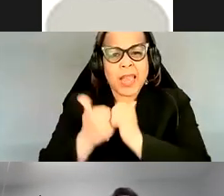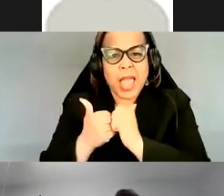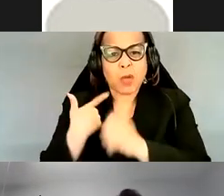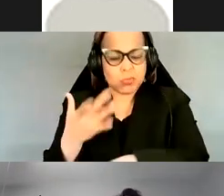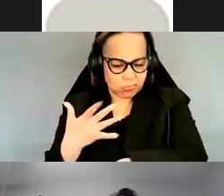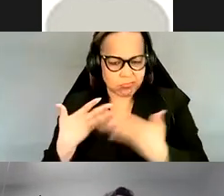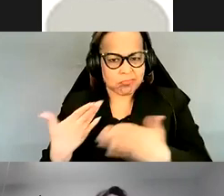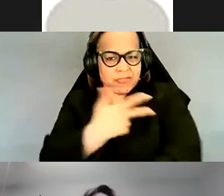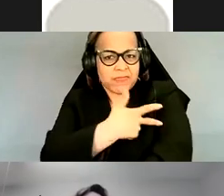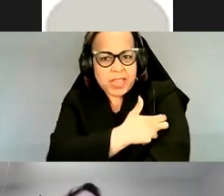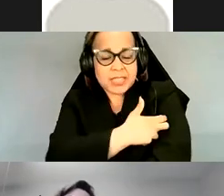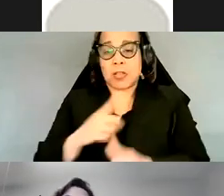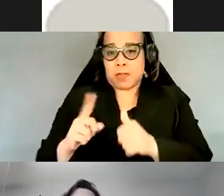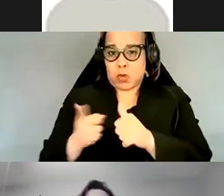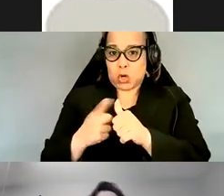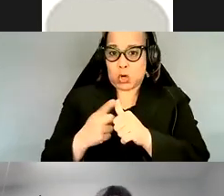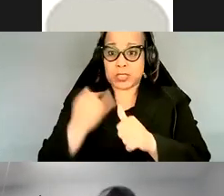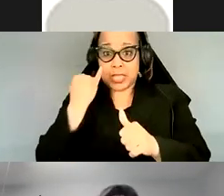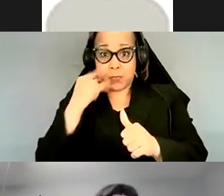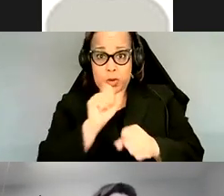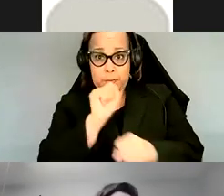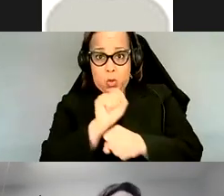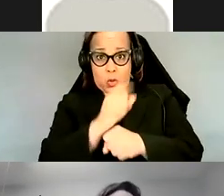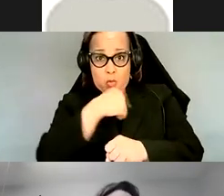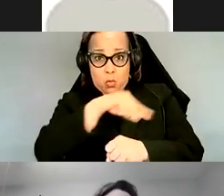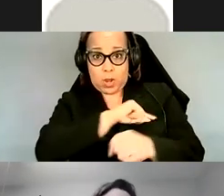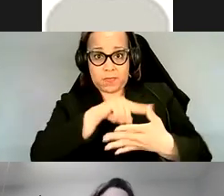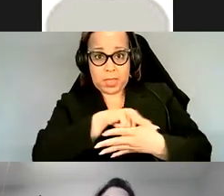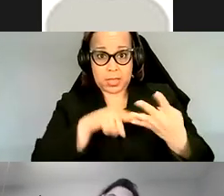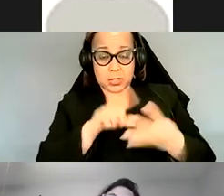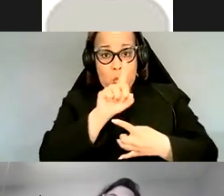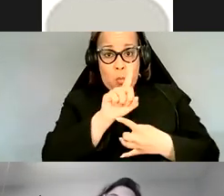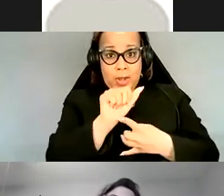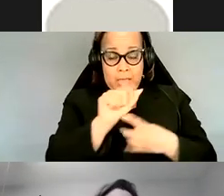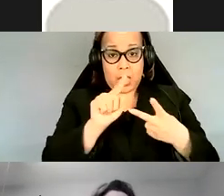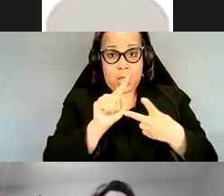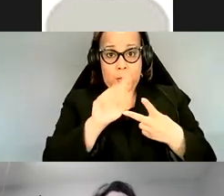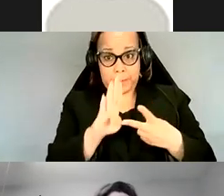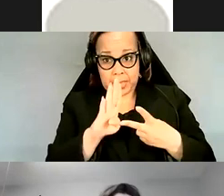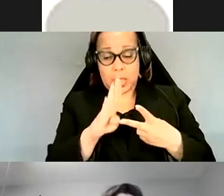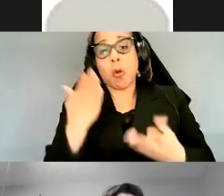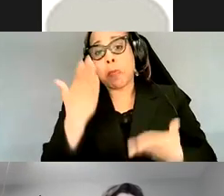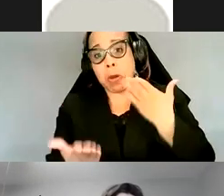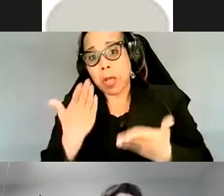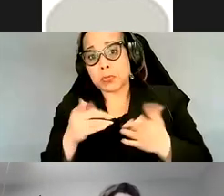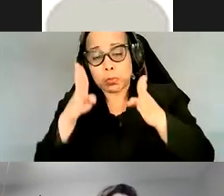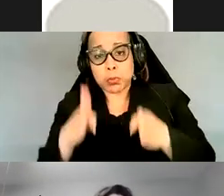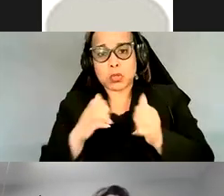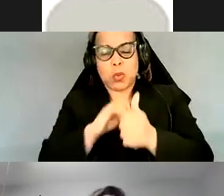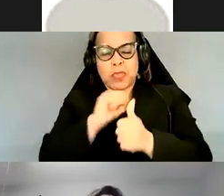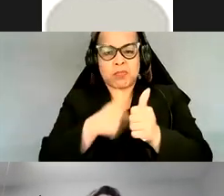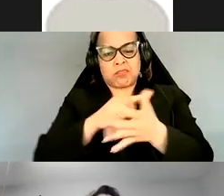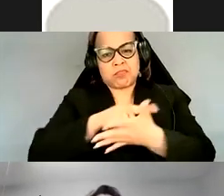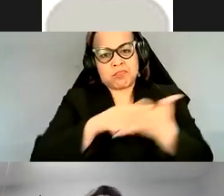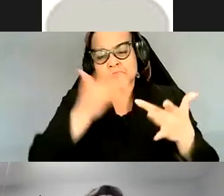Well, first things first, if you are an employee that qualified as either 1A or 1B, or perhaps you're a person with an underlying